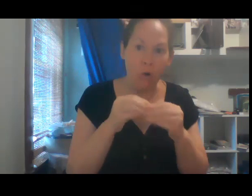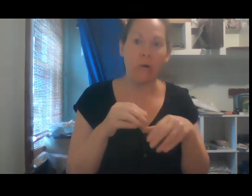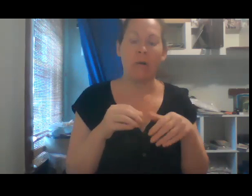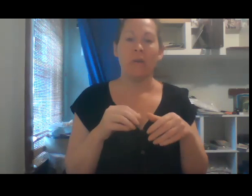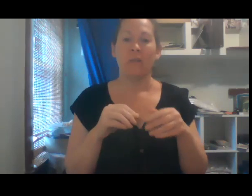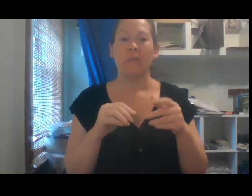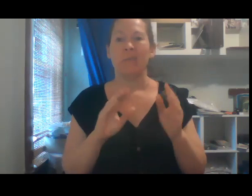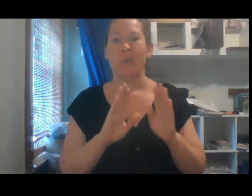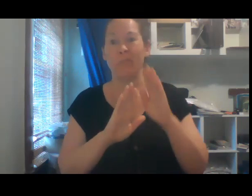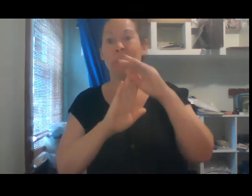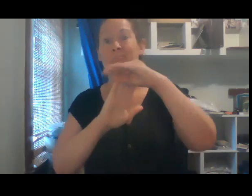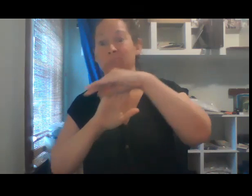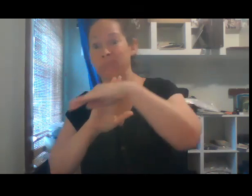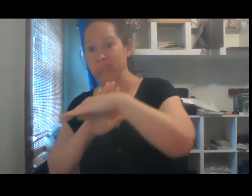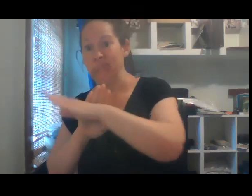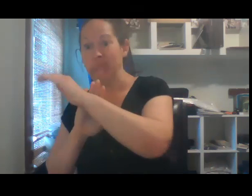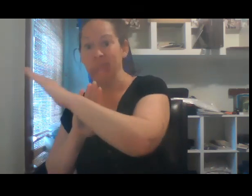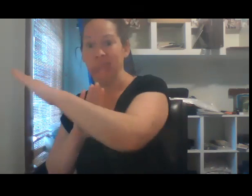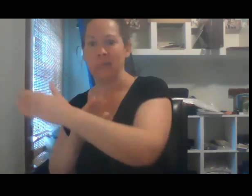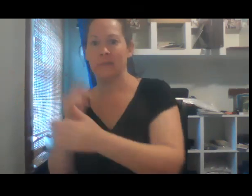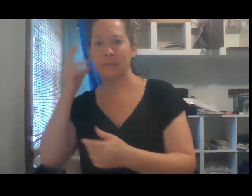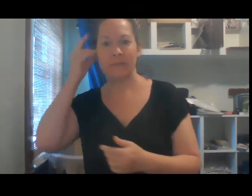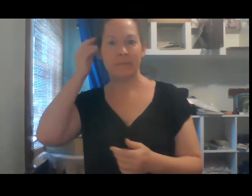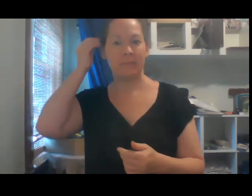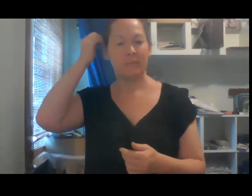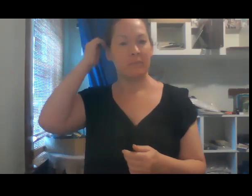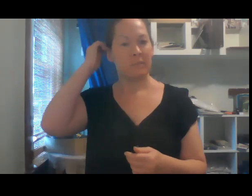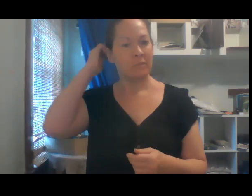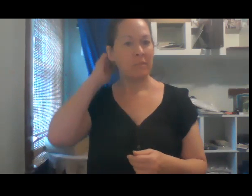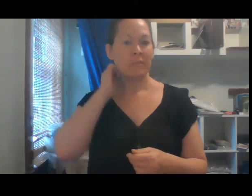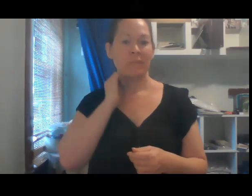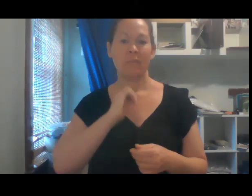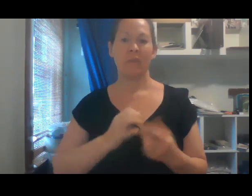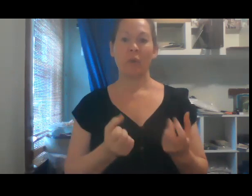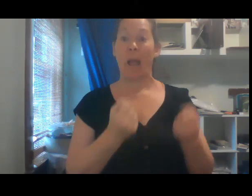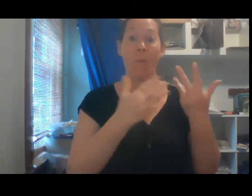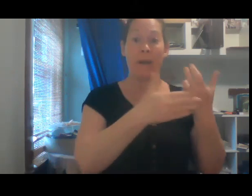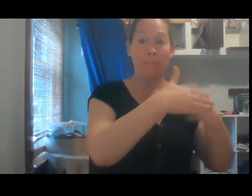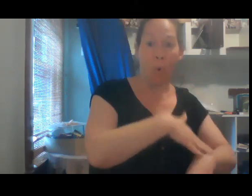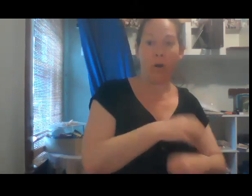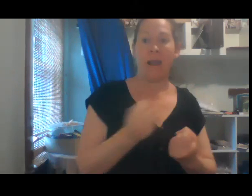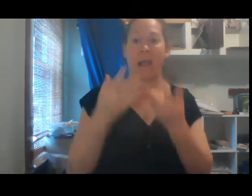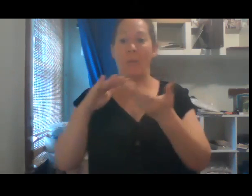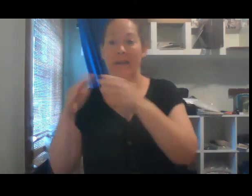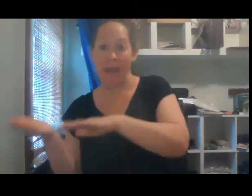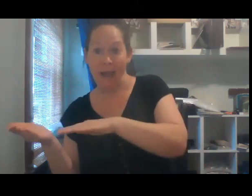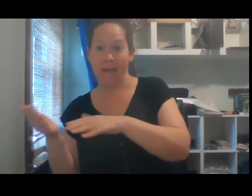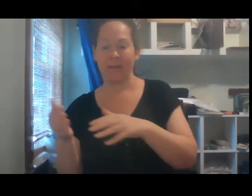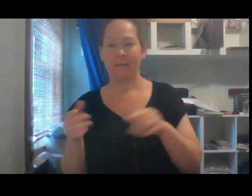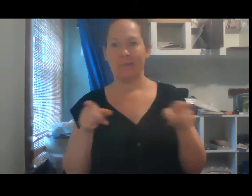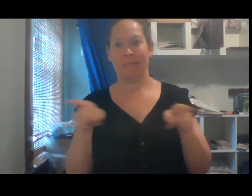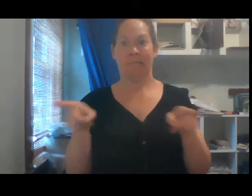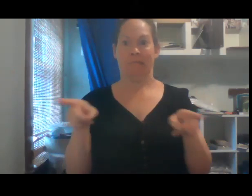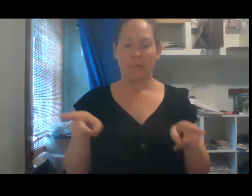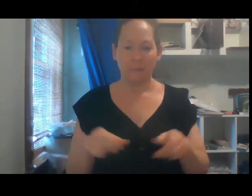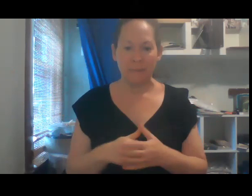balance. The rate the fish are dying is equal to the rate the fish are being born. And so the population doesn't change. And that's